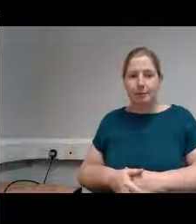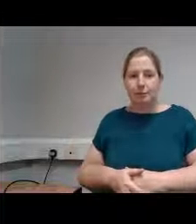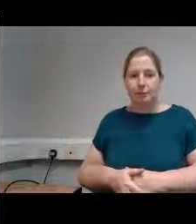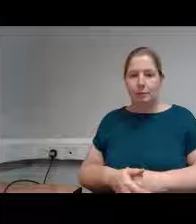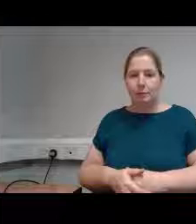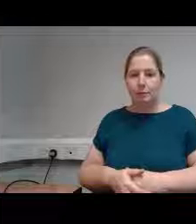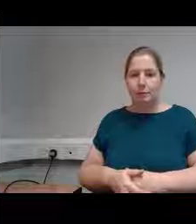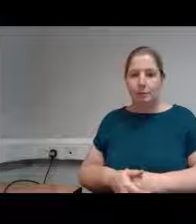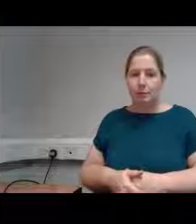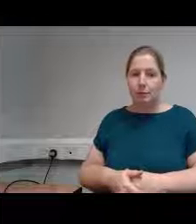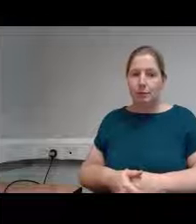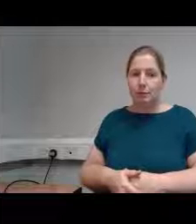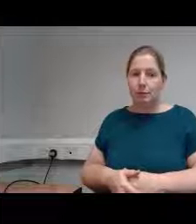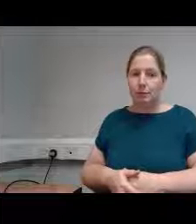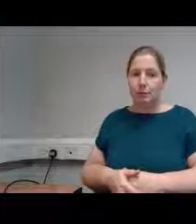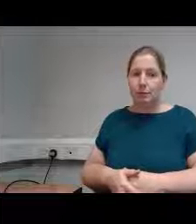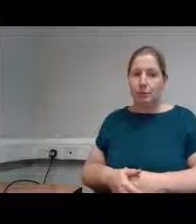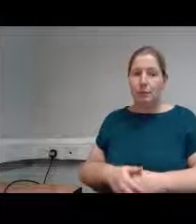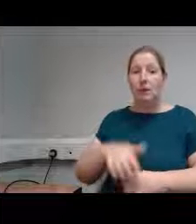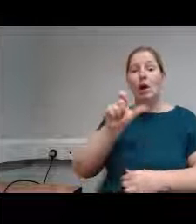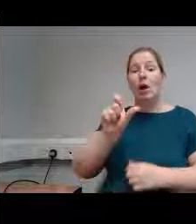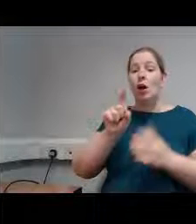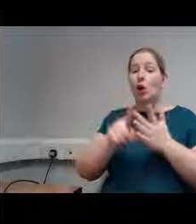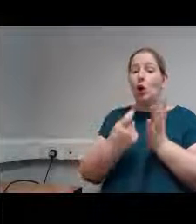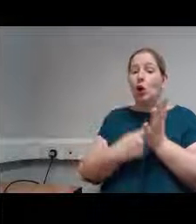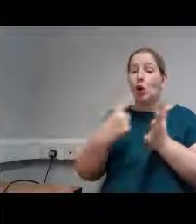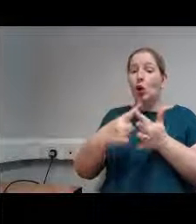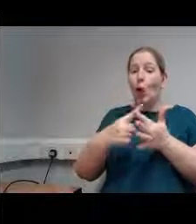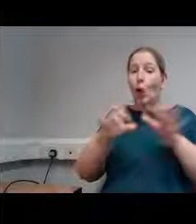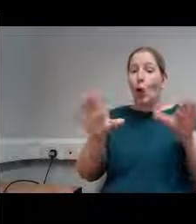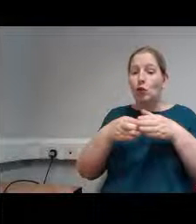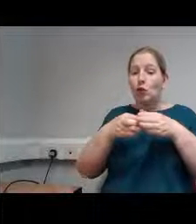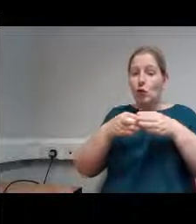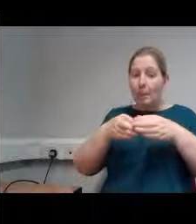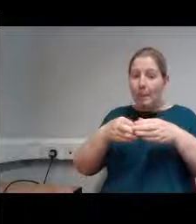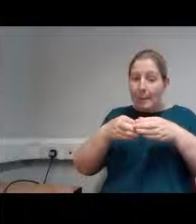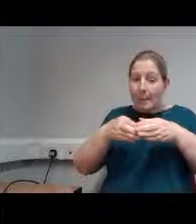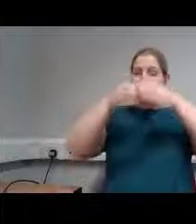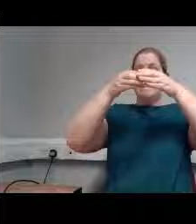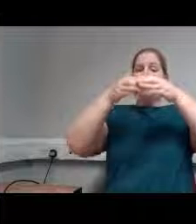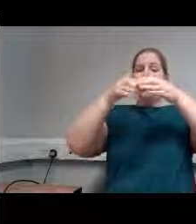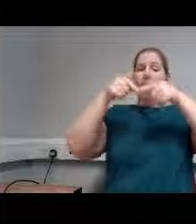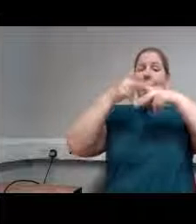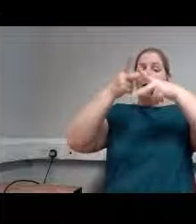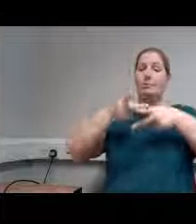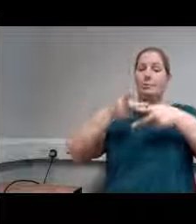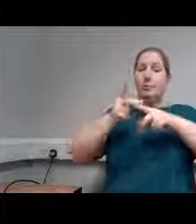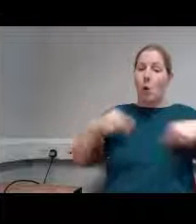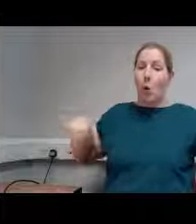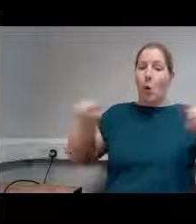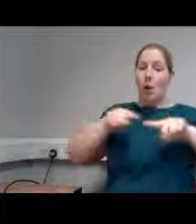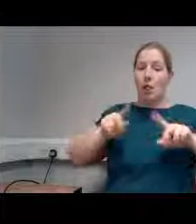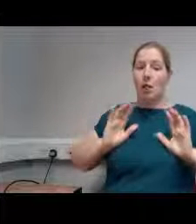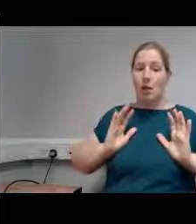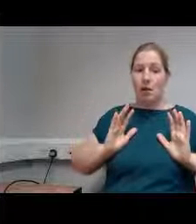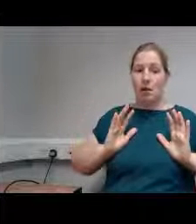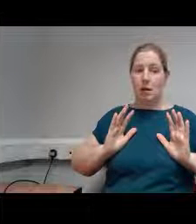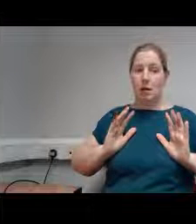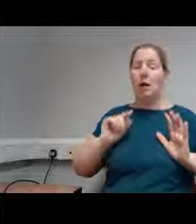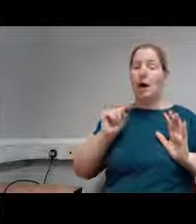The core group, our core planning group, have oversight of all the work that goes on, and then the programme is accountable to